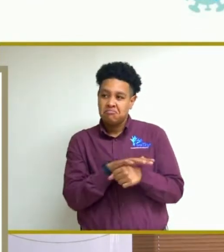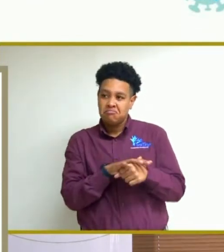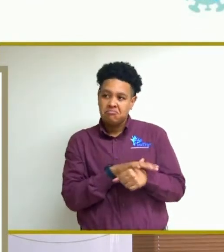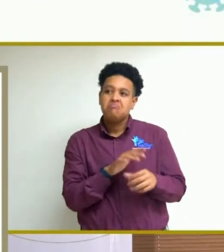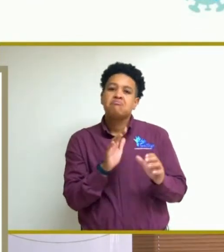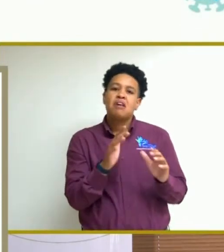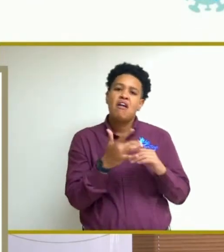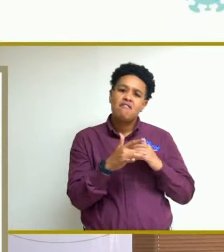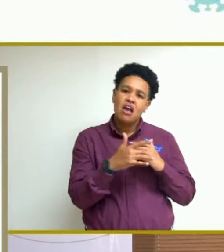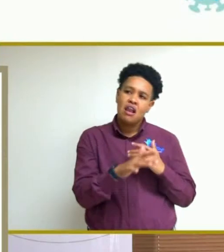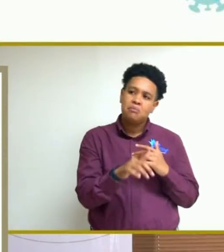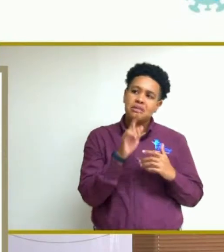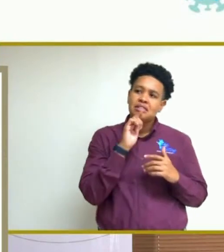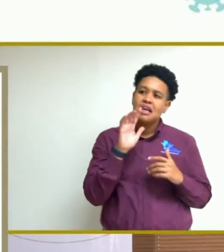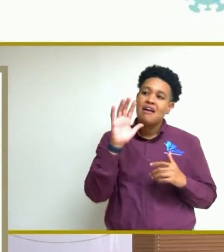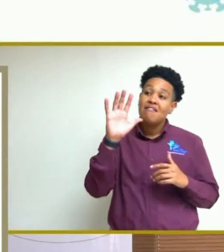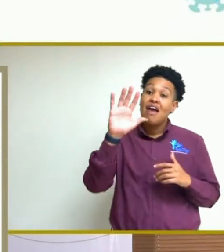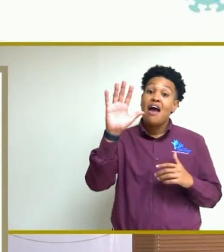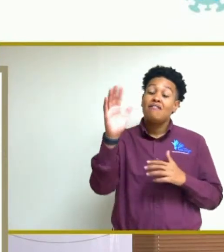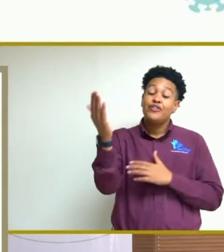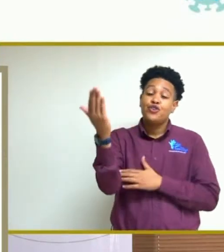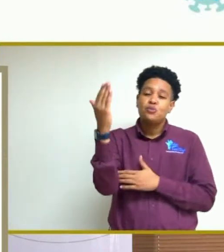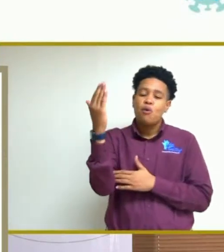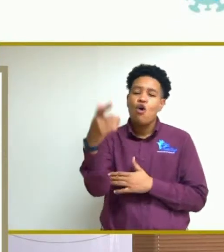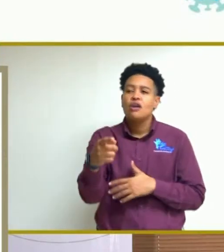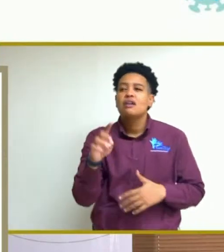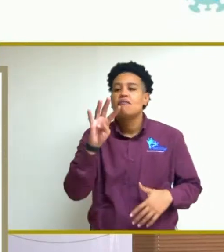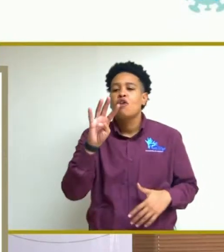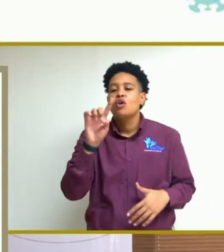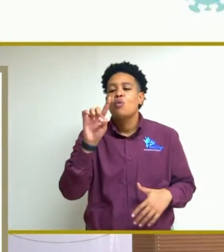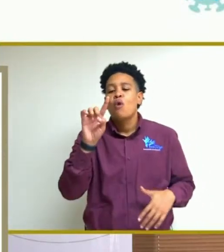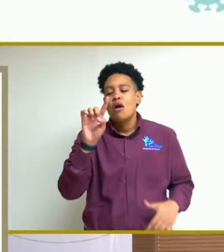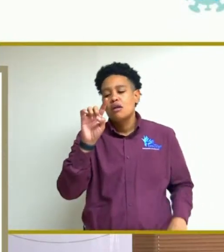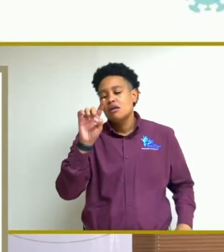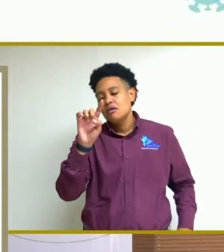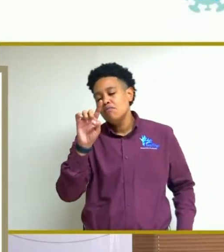vaccination slots, as at 5 a.m. this morning,